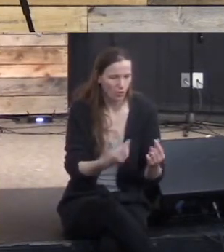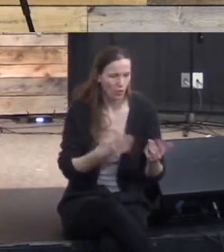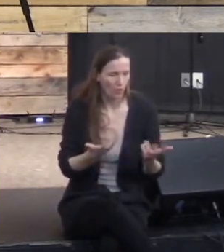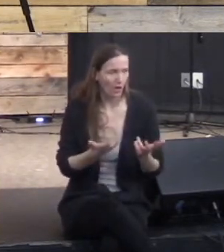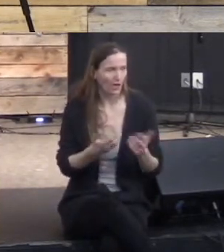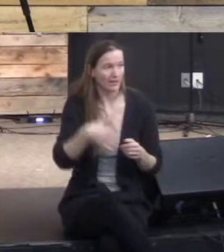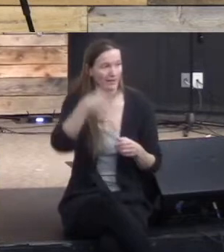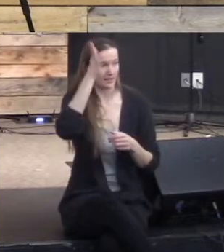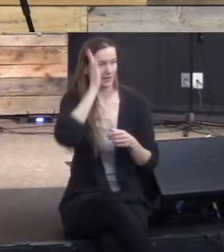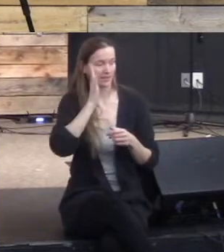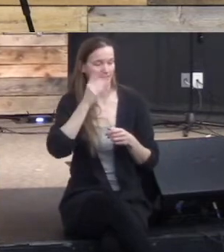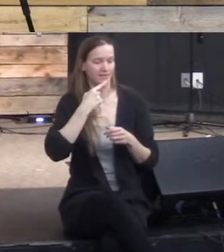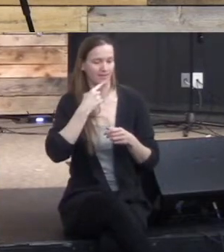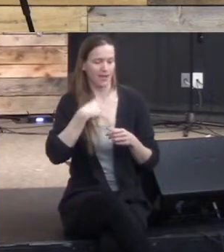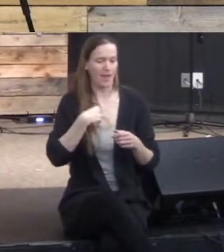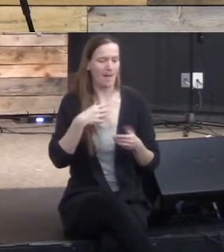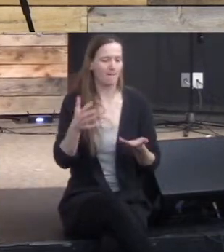name.